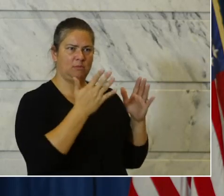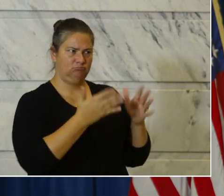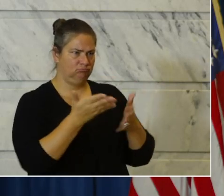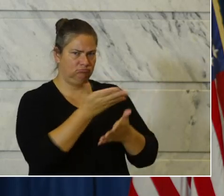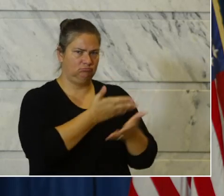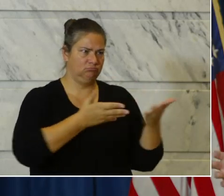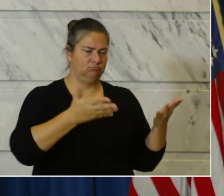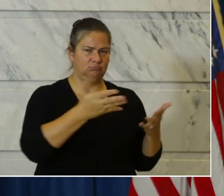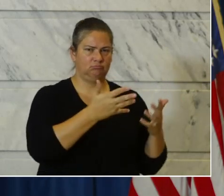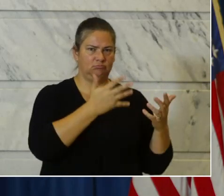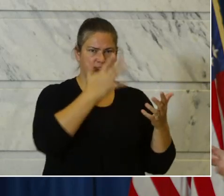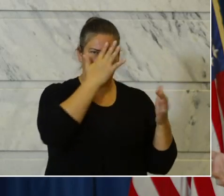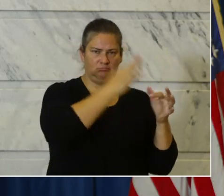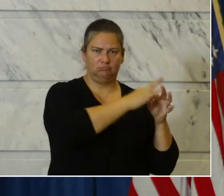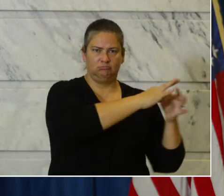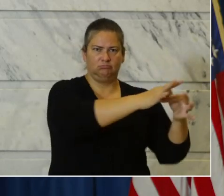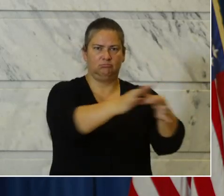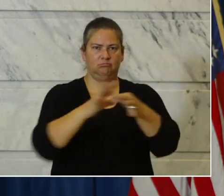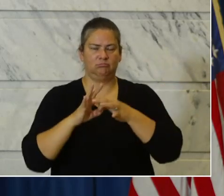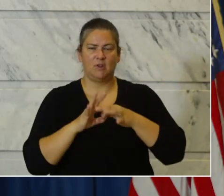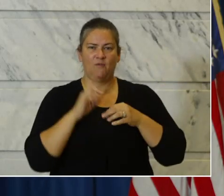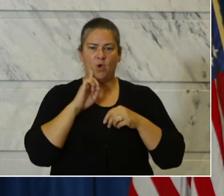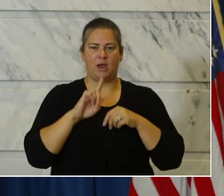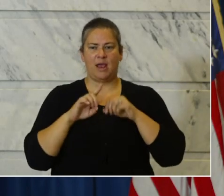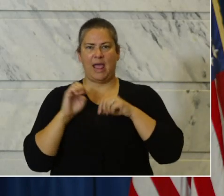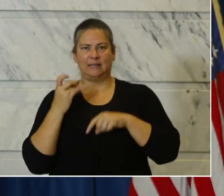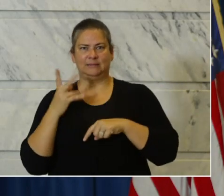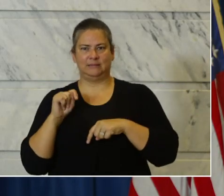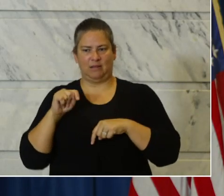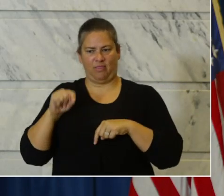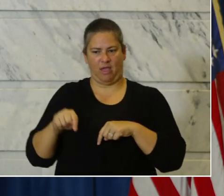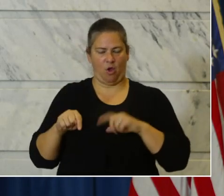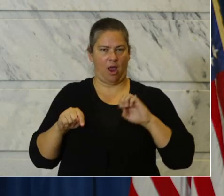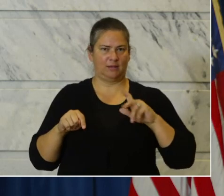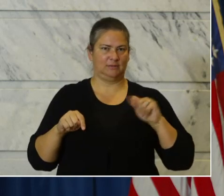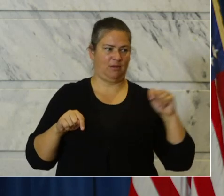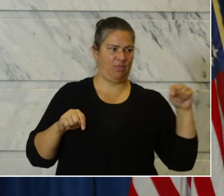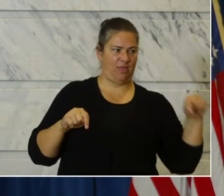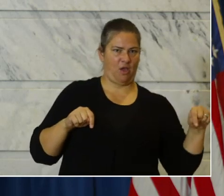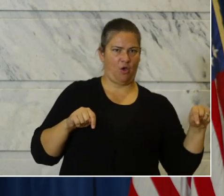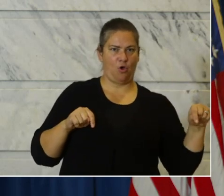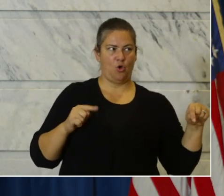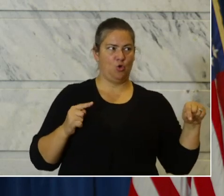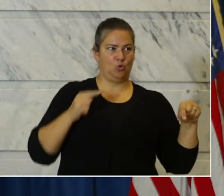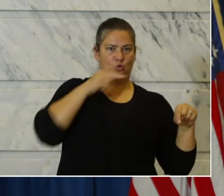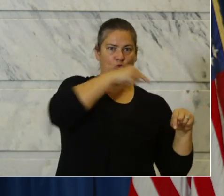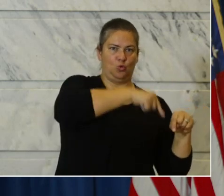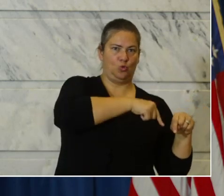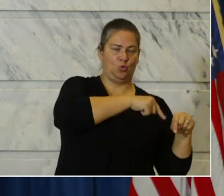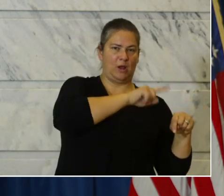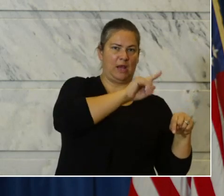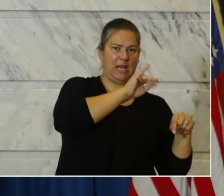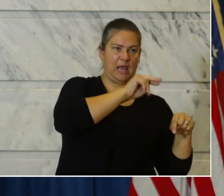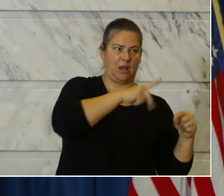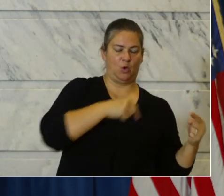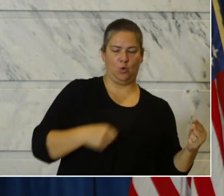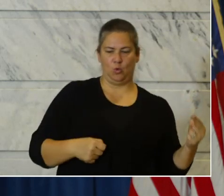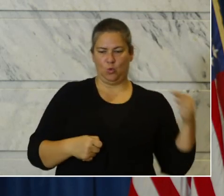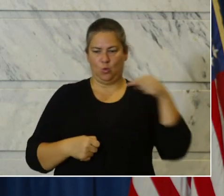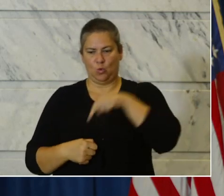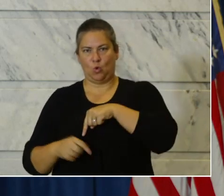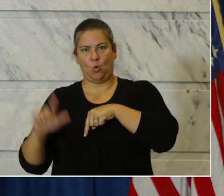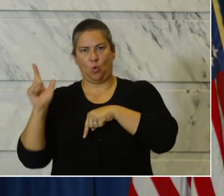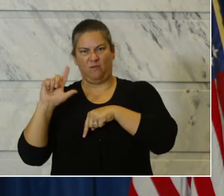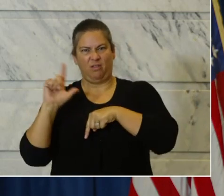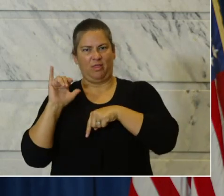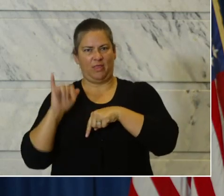the ingresses and egresses to Louisville and to Indiana, planning in place for how that